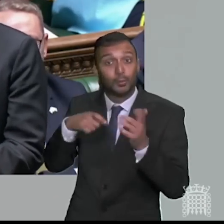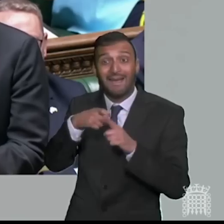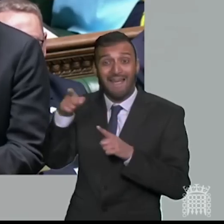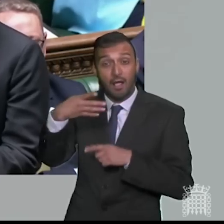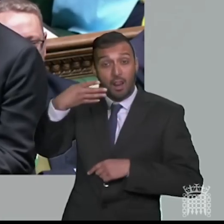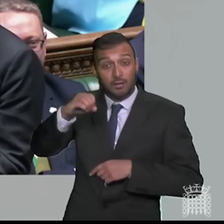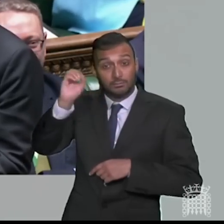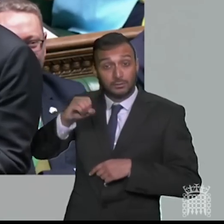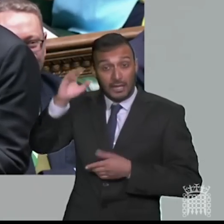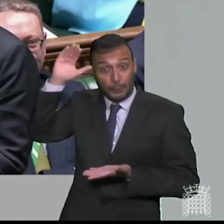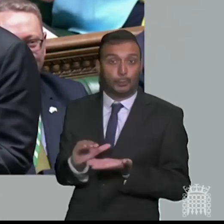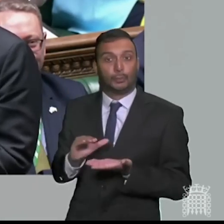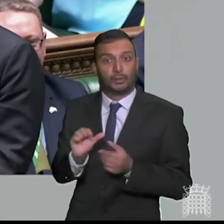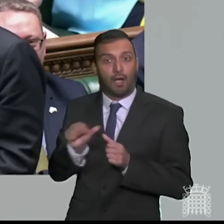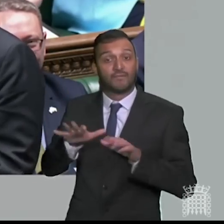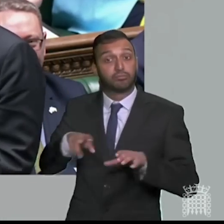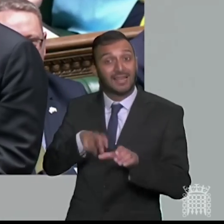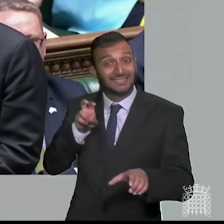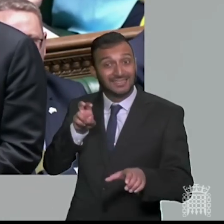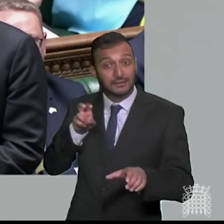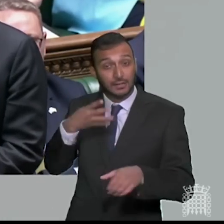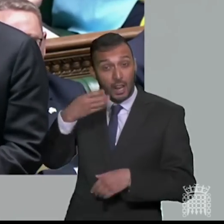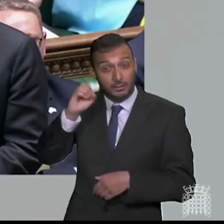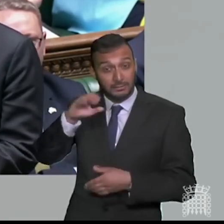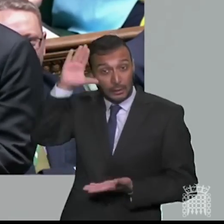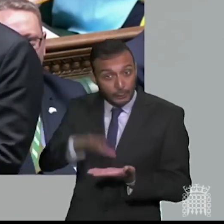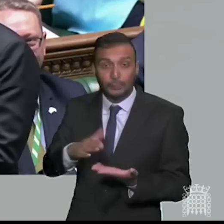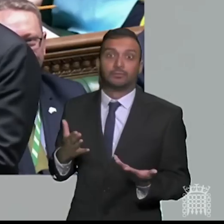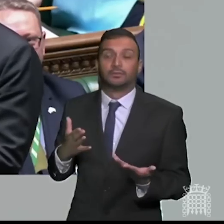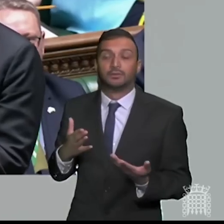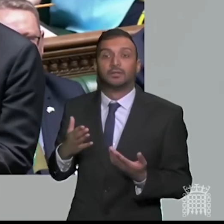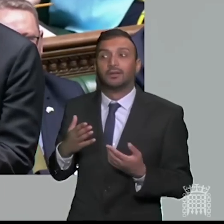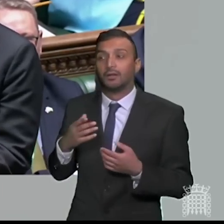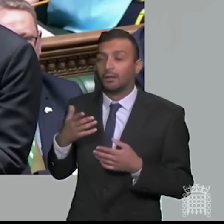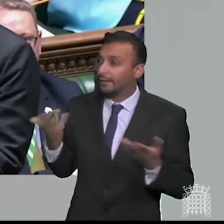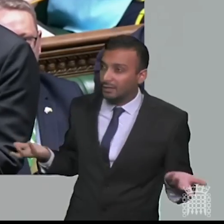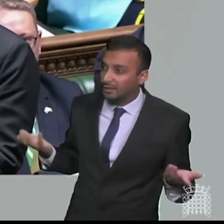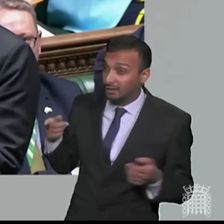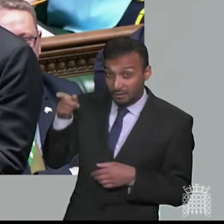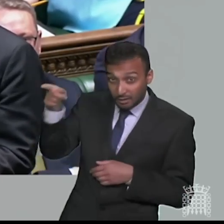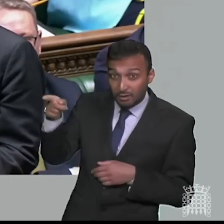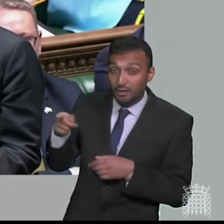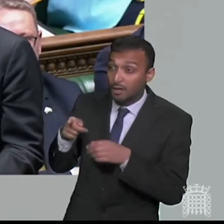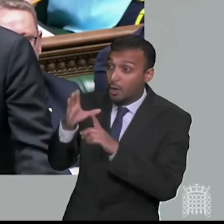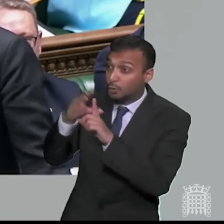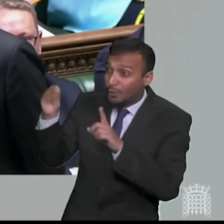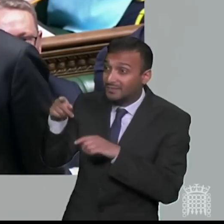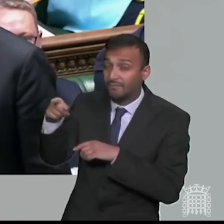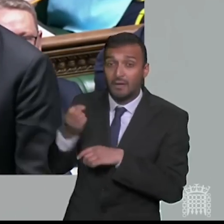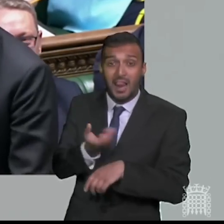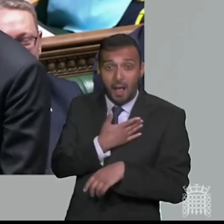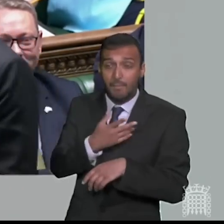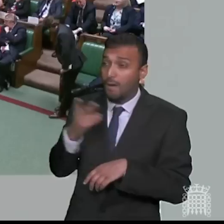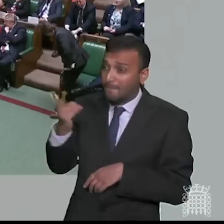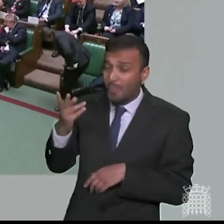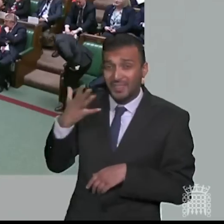the Brexit referendum. Wow. What more will it take for both him and the Labour Party to admit the damage that Brexit is causing our